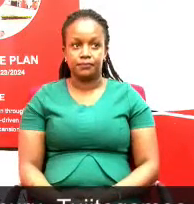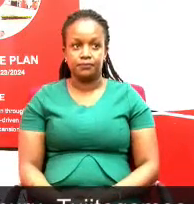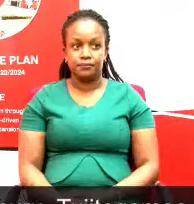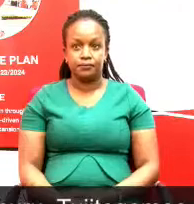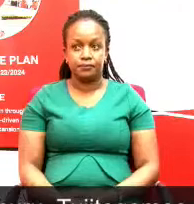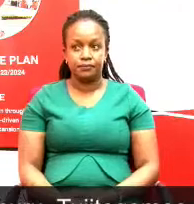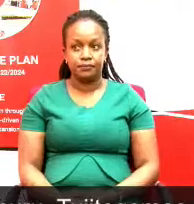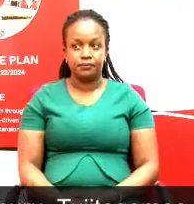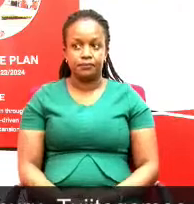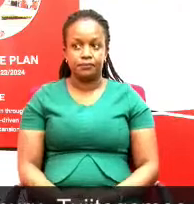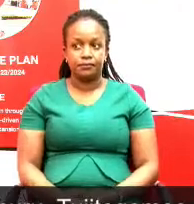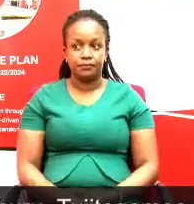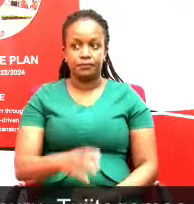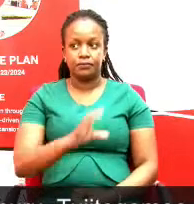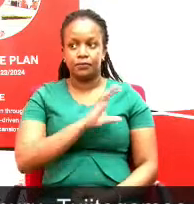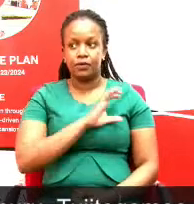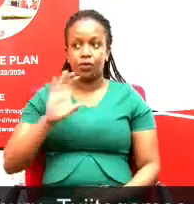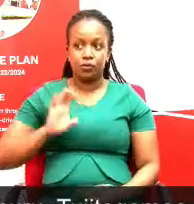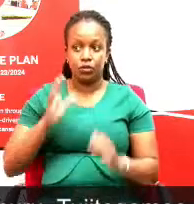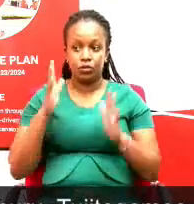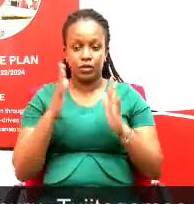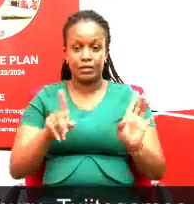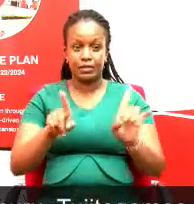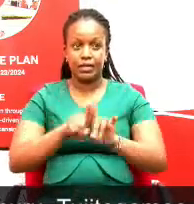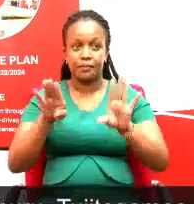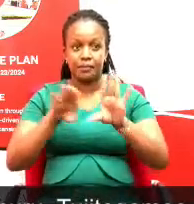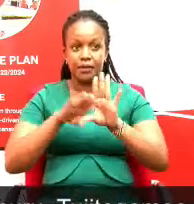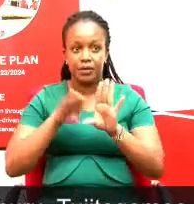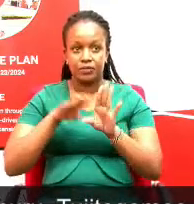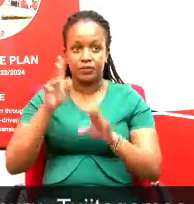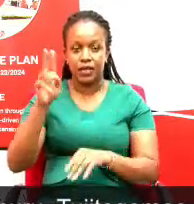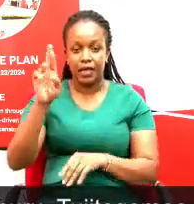Commissioners and members of the KRA board,